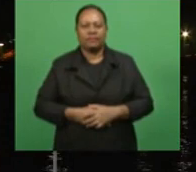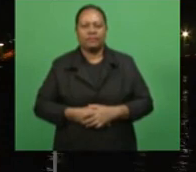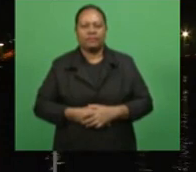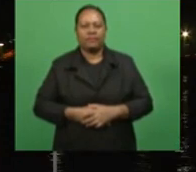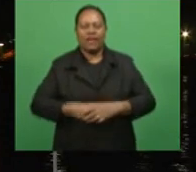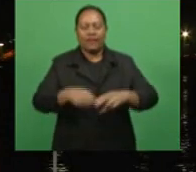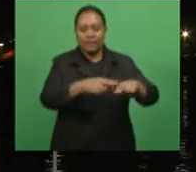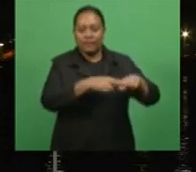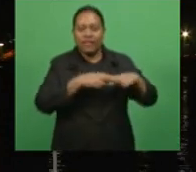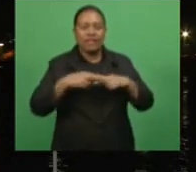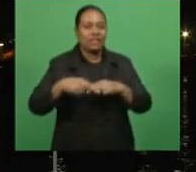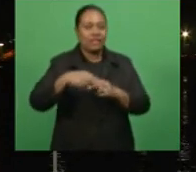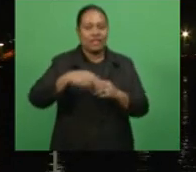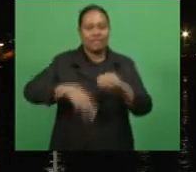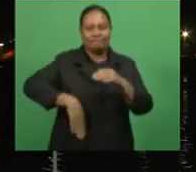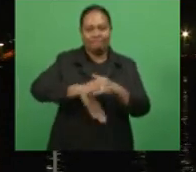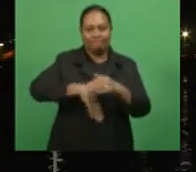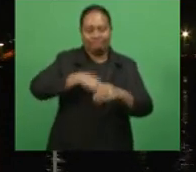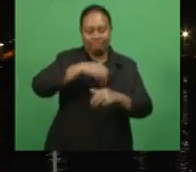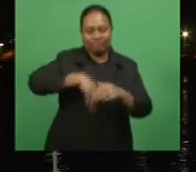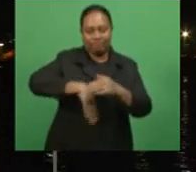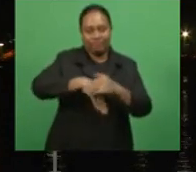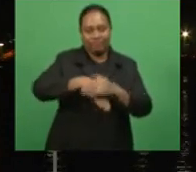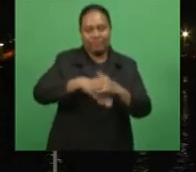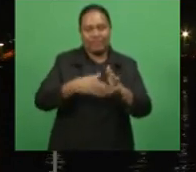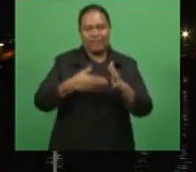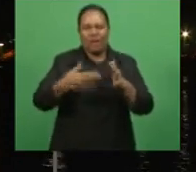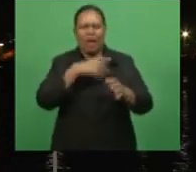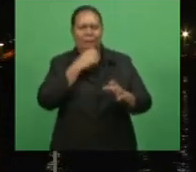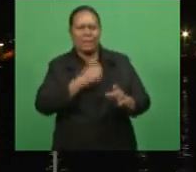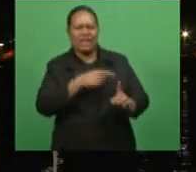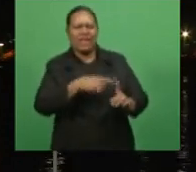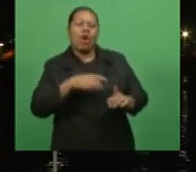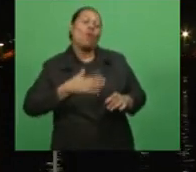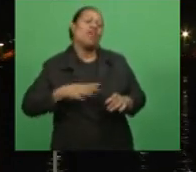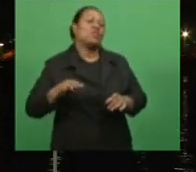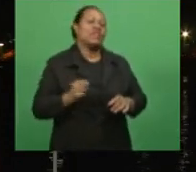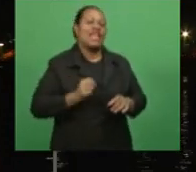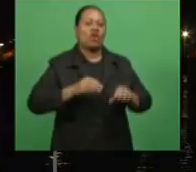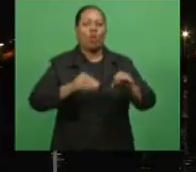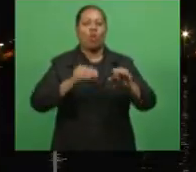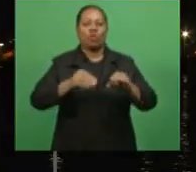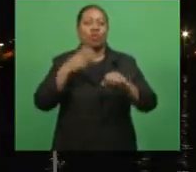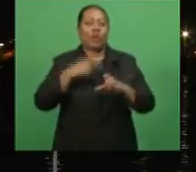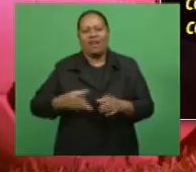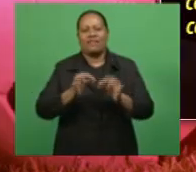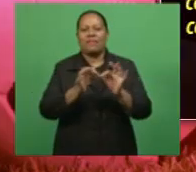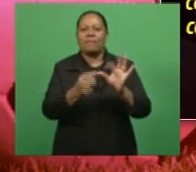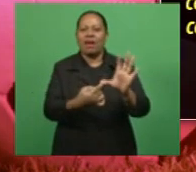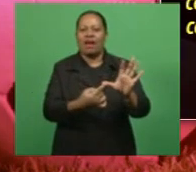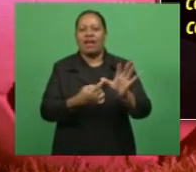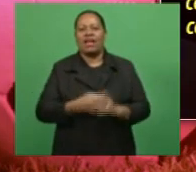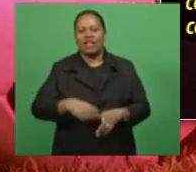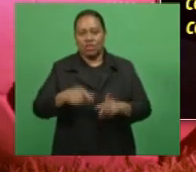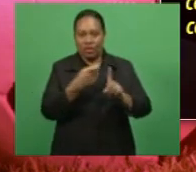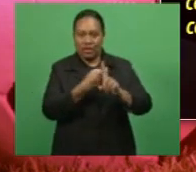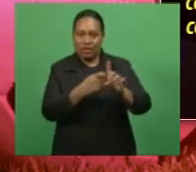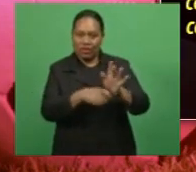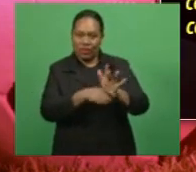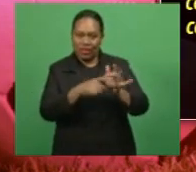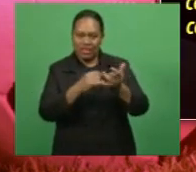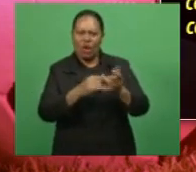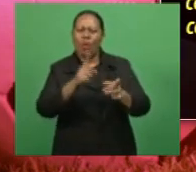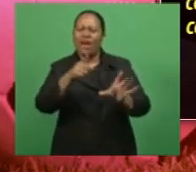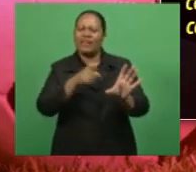Fiji football sensation Roy Krishna aspires to take up a coaching job once he retires from playing. Krishna, who had signed a